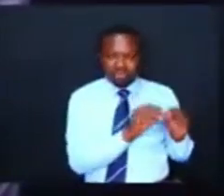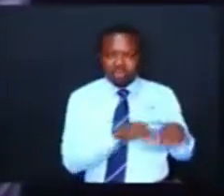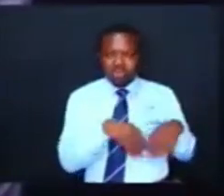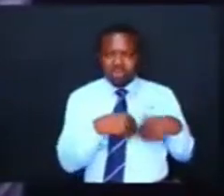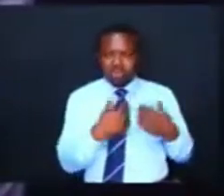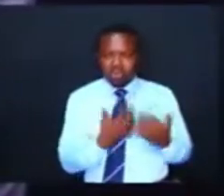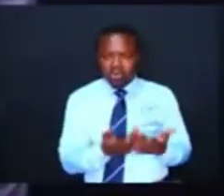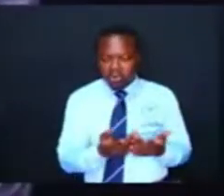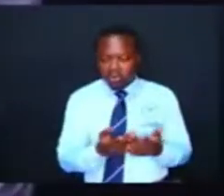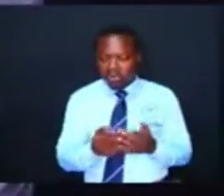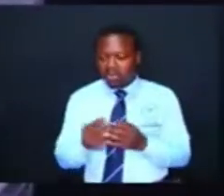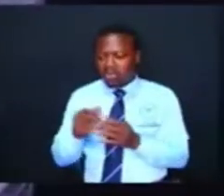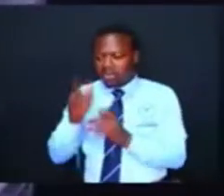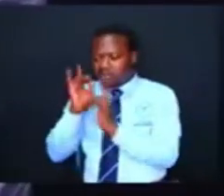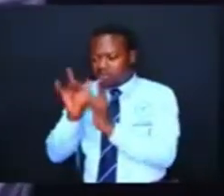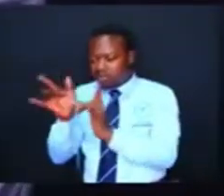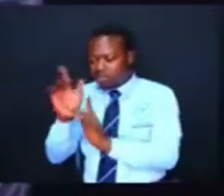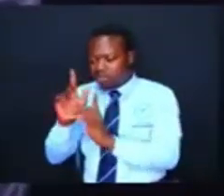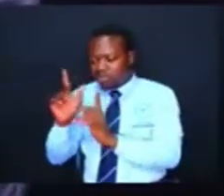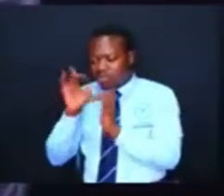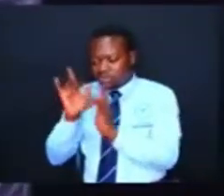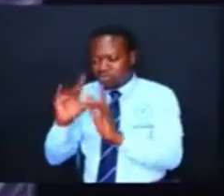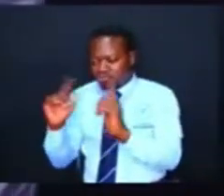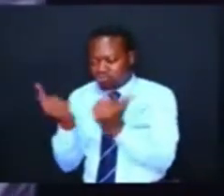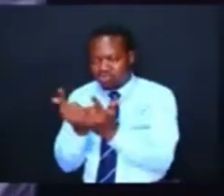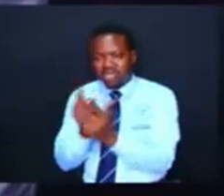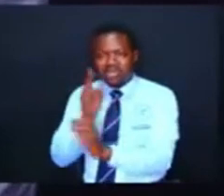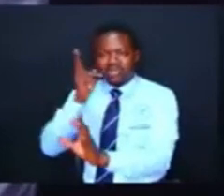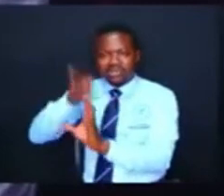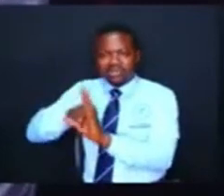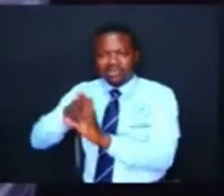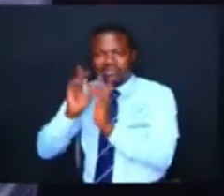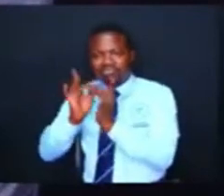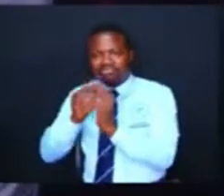sit in the company of mockers.